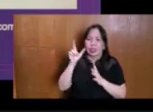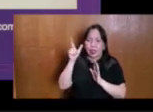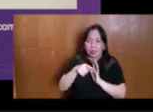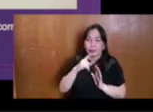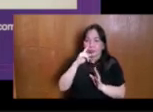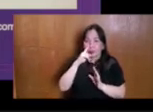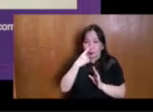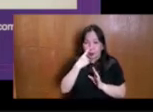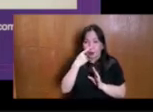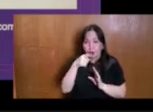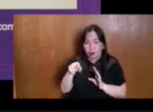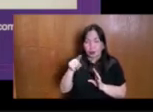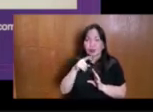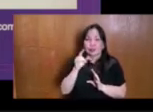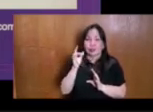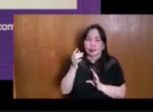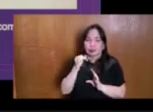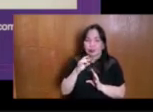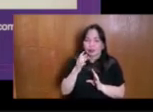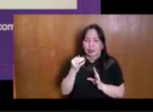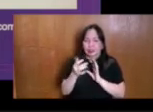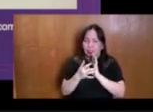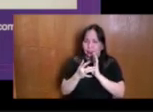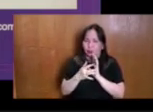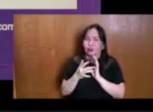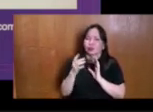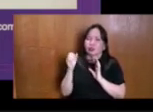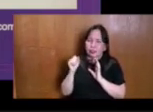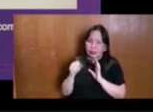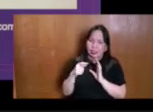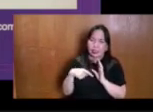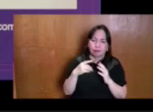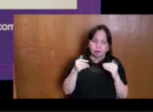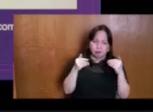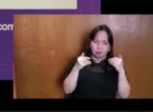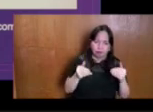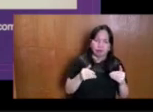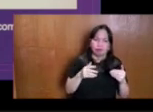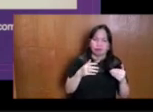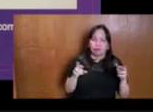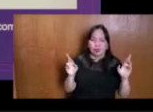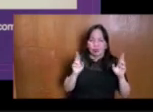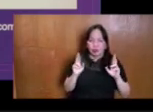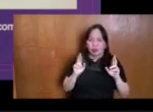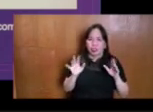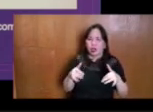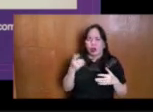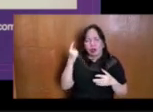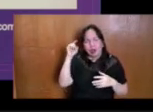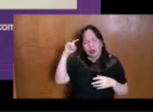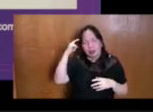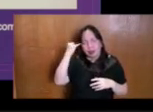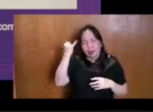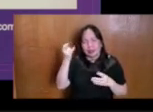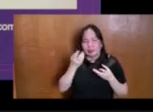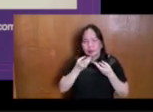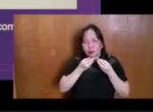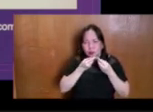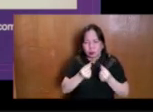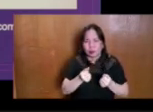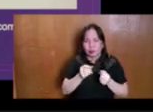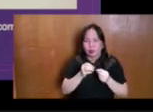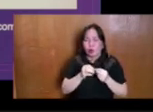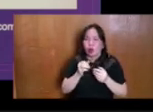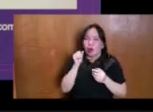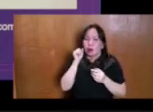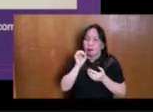them, with those technologies, so we can really get to that throw of disillusionment and get to that slope of enlightenment.